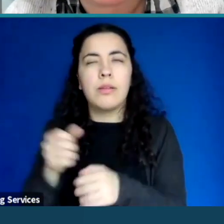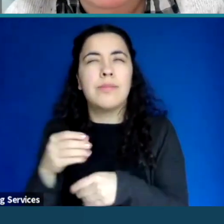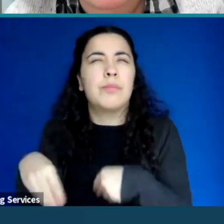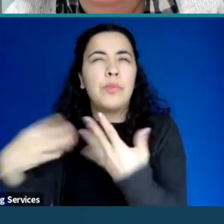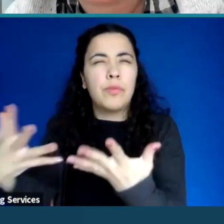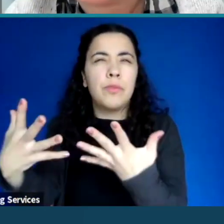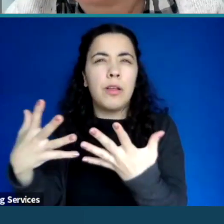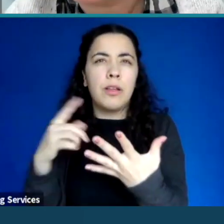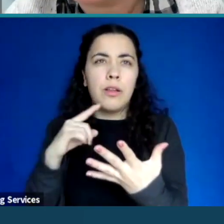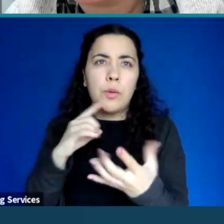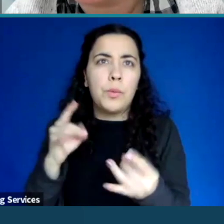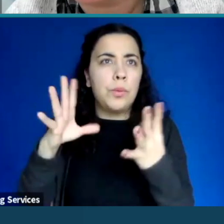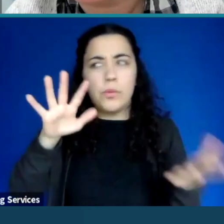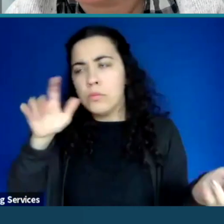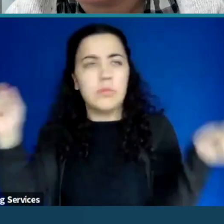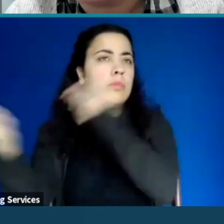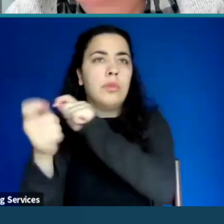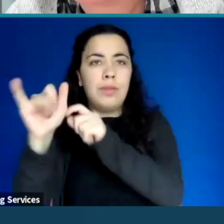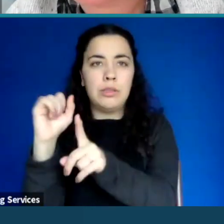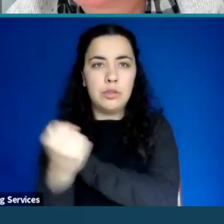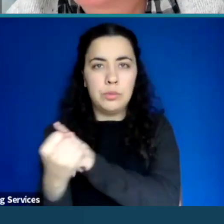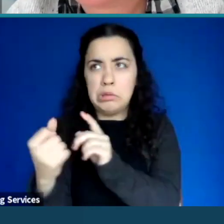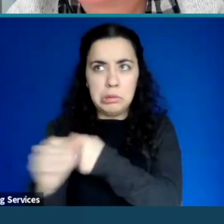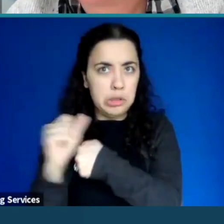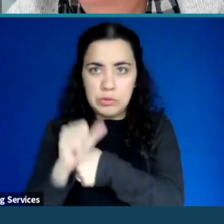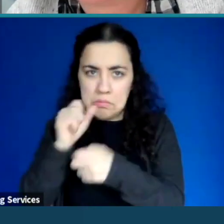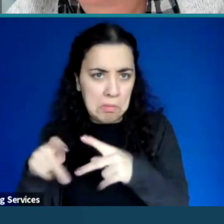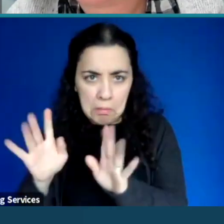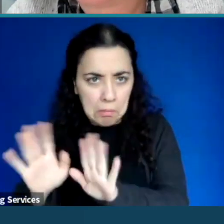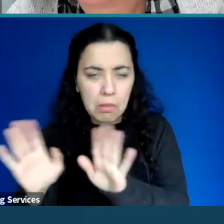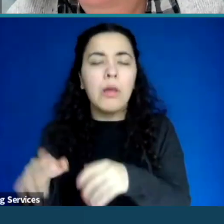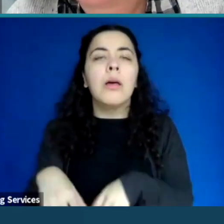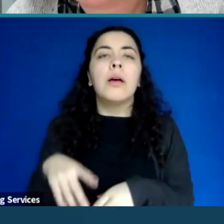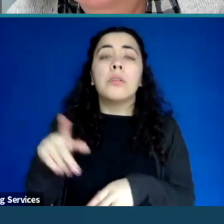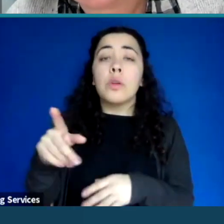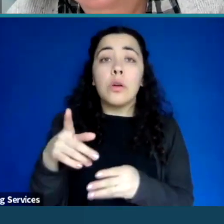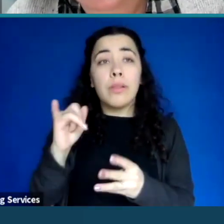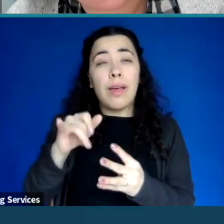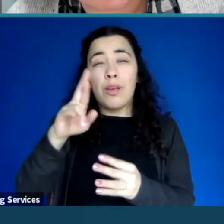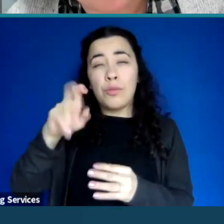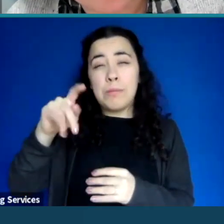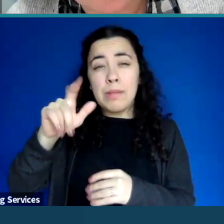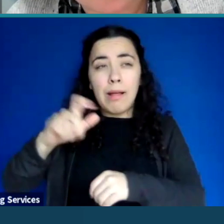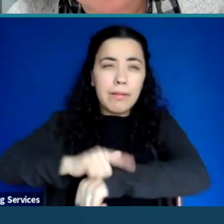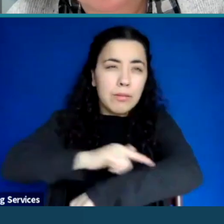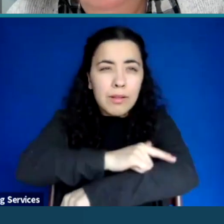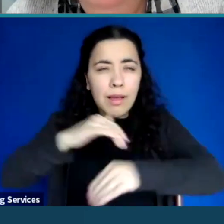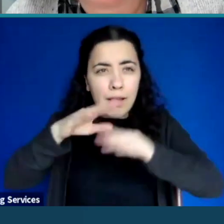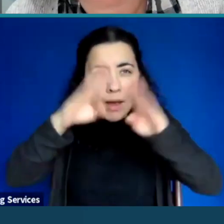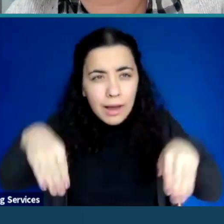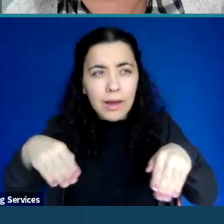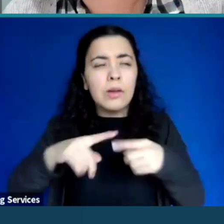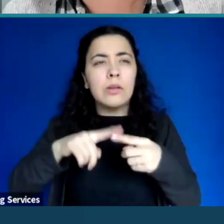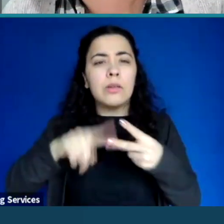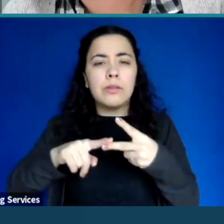dangerous situation. So for example, they could still access the reptile house. They could still access areas where the animals wouldn't care